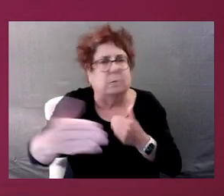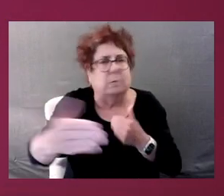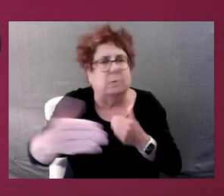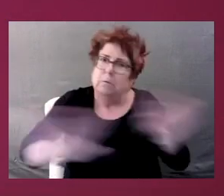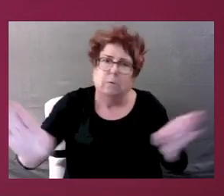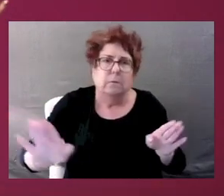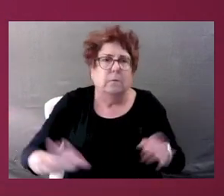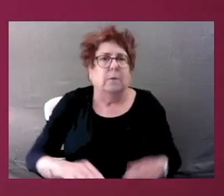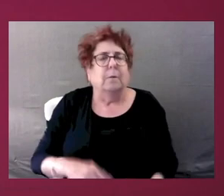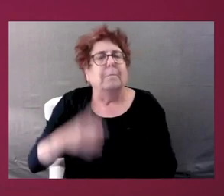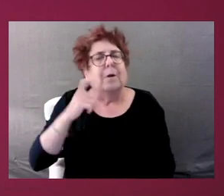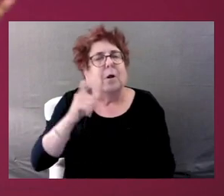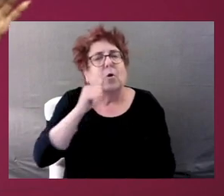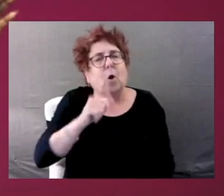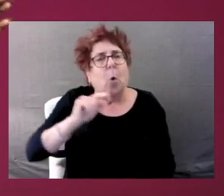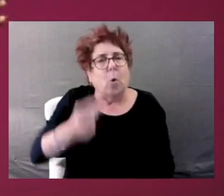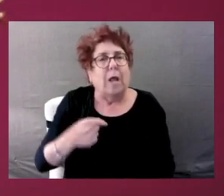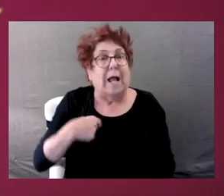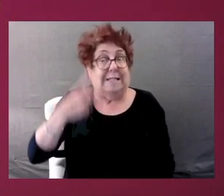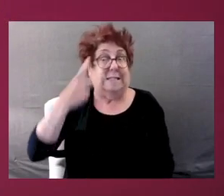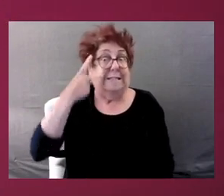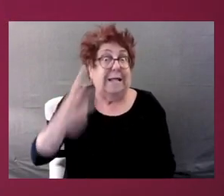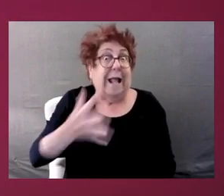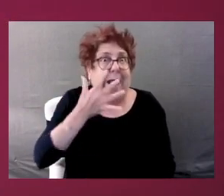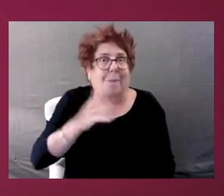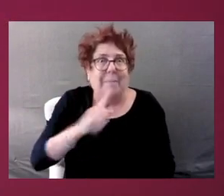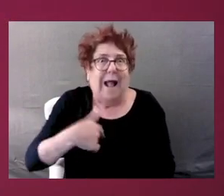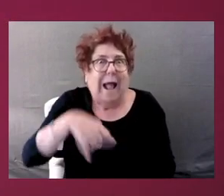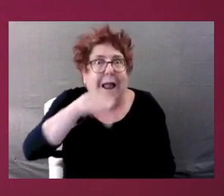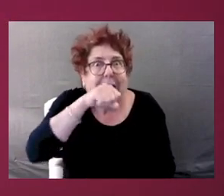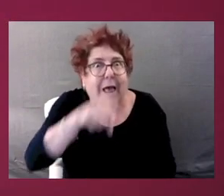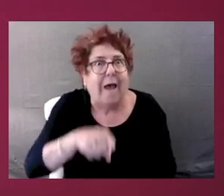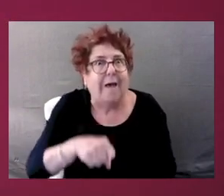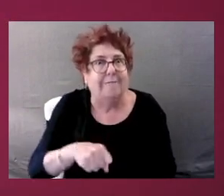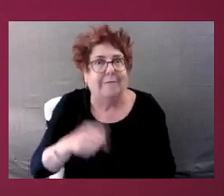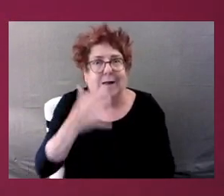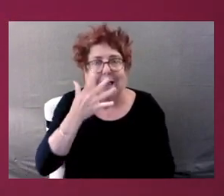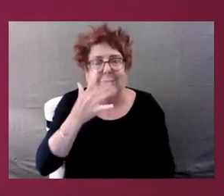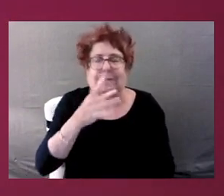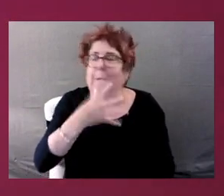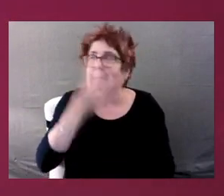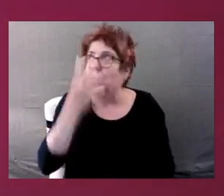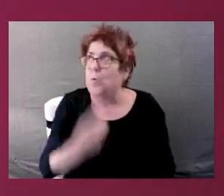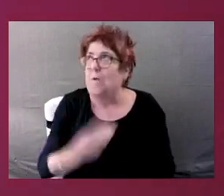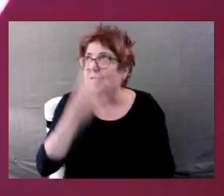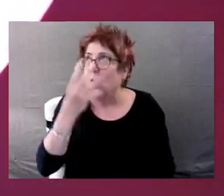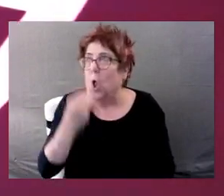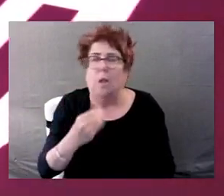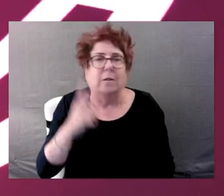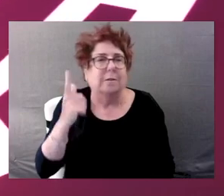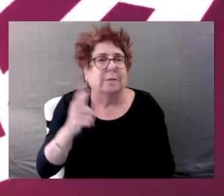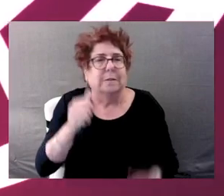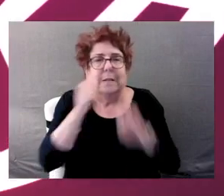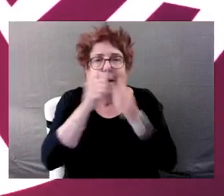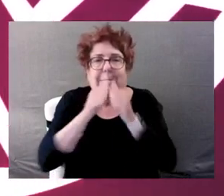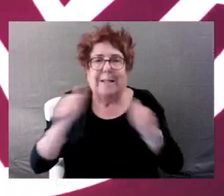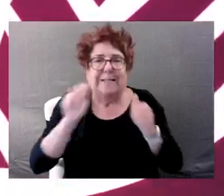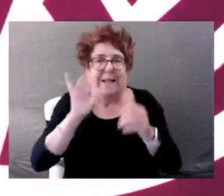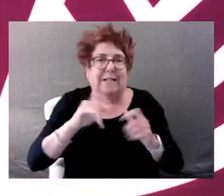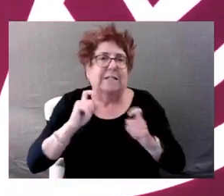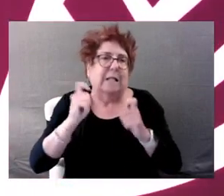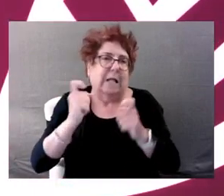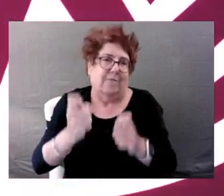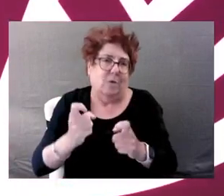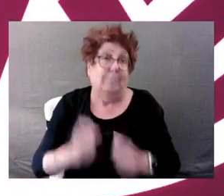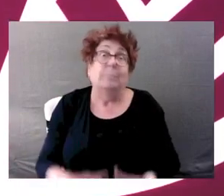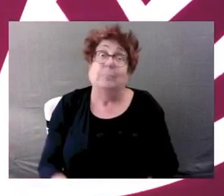Because not only do I see color, but I love color. It's beautiful. It's a blessing. It's a gifting.